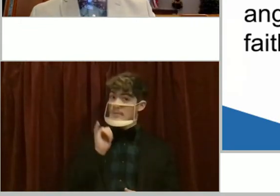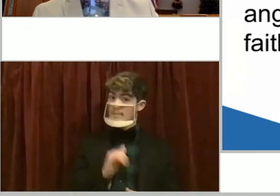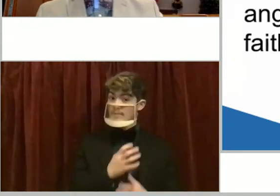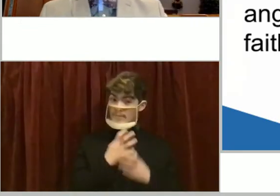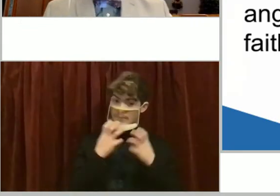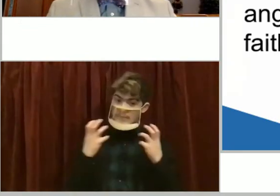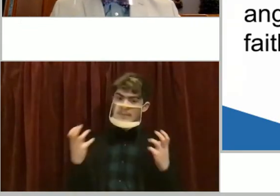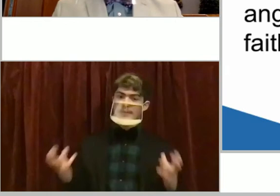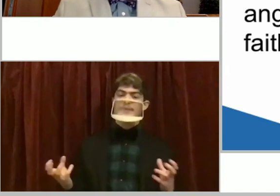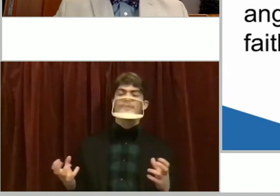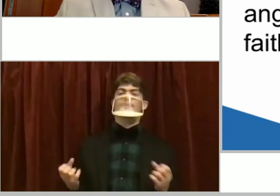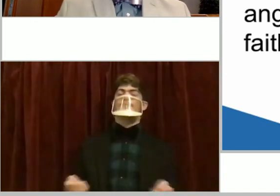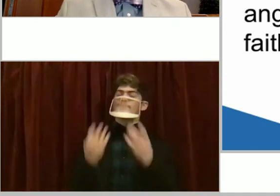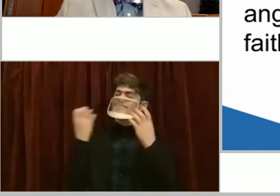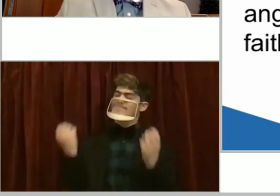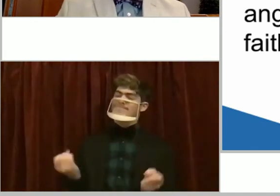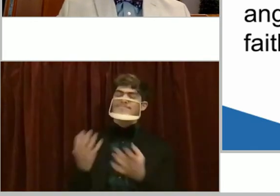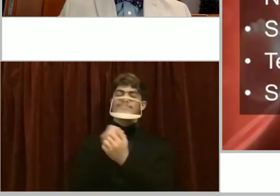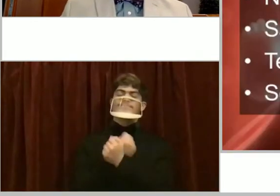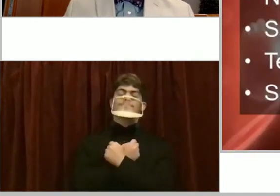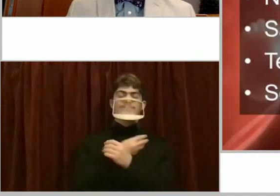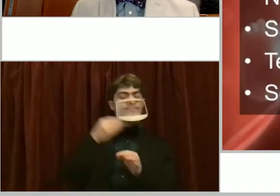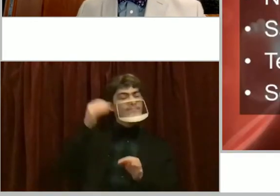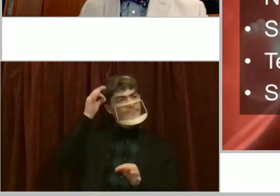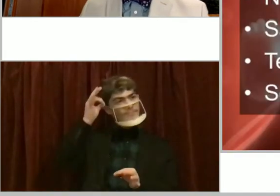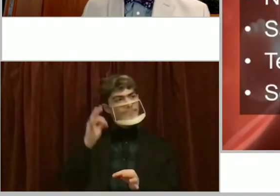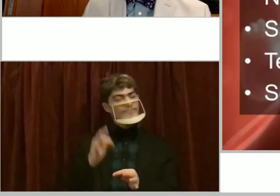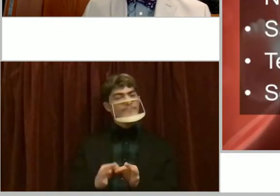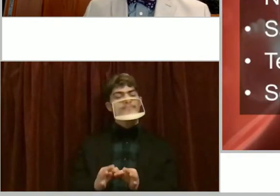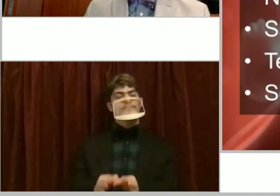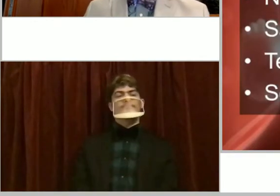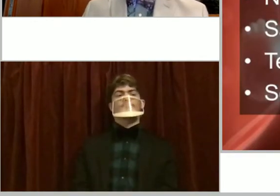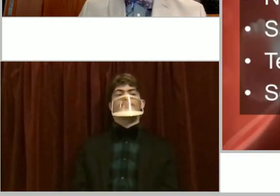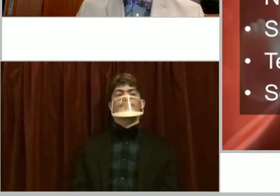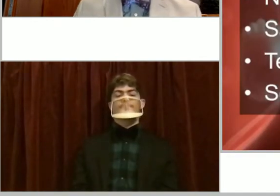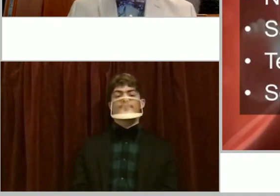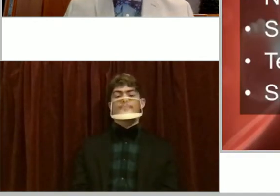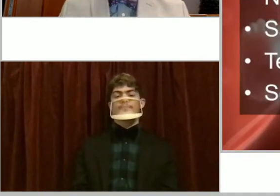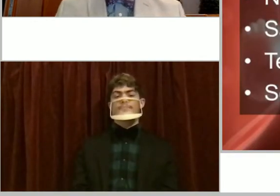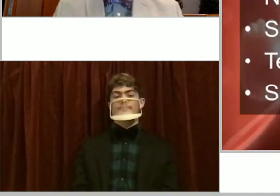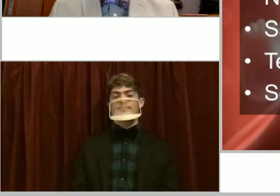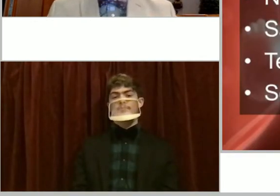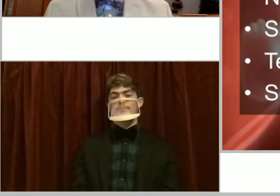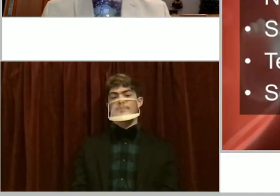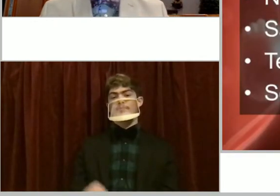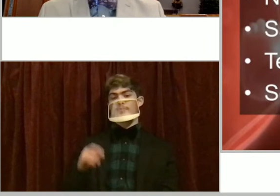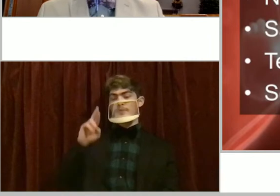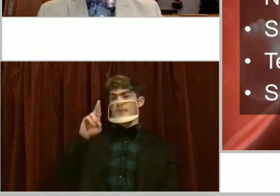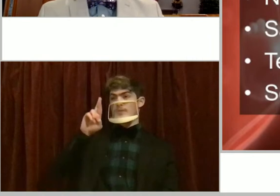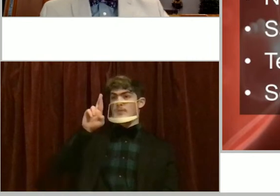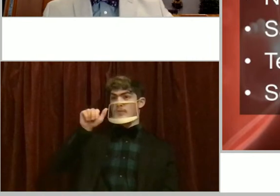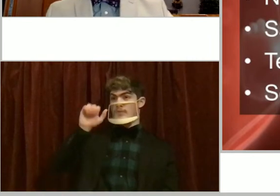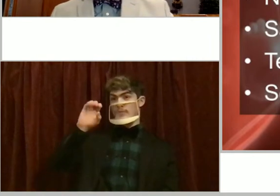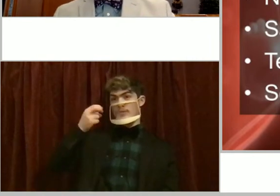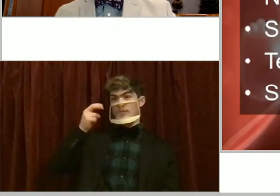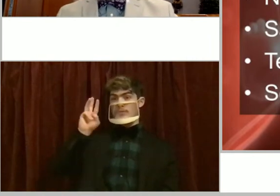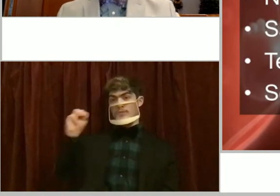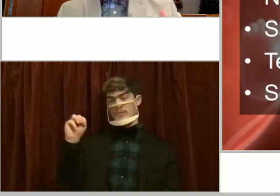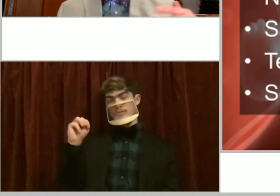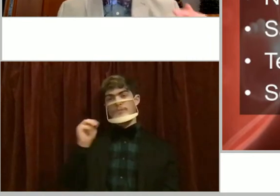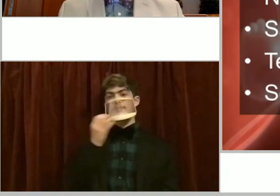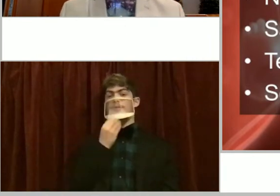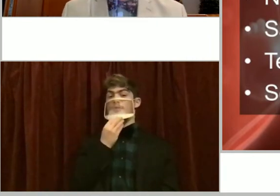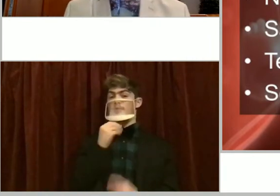in love and faithfulness. As I said, that is the Hebrew word rakum, which means full